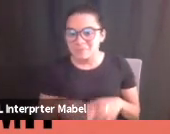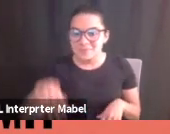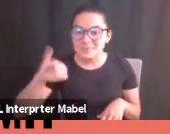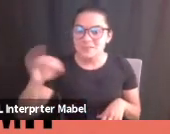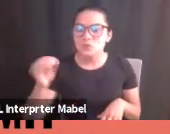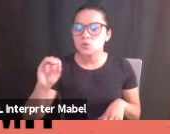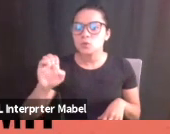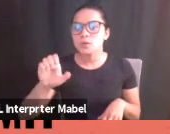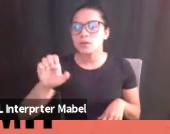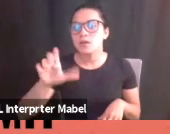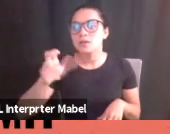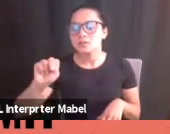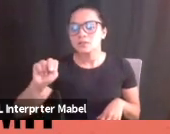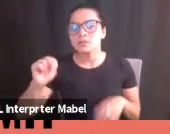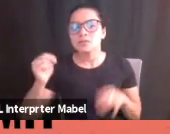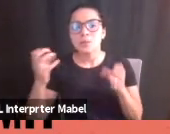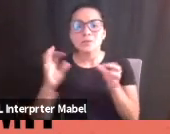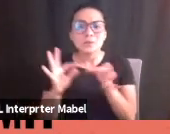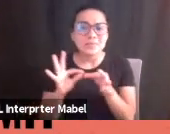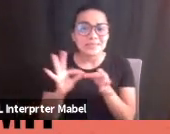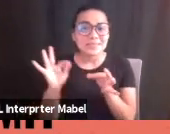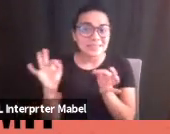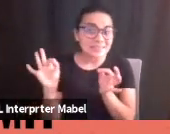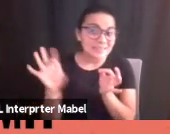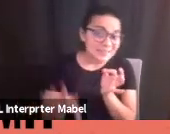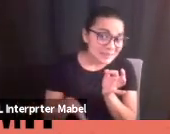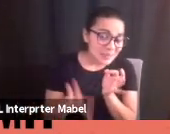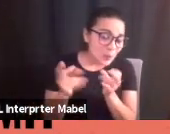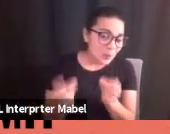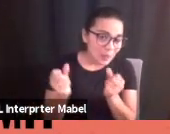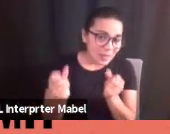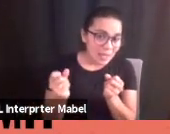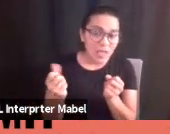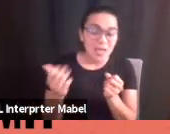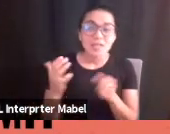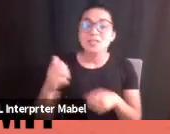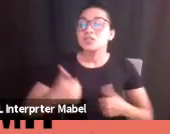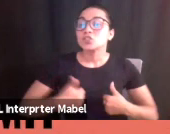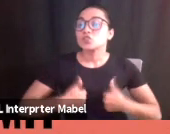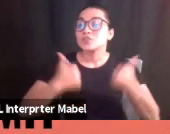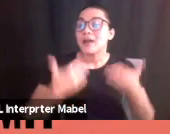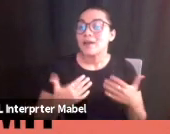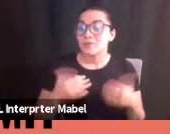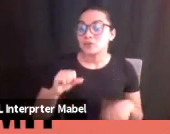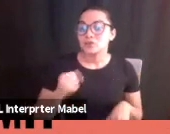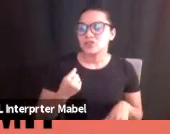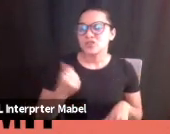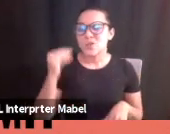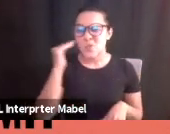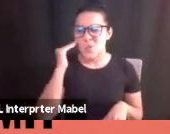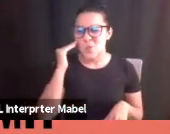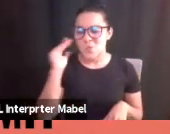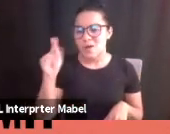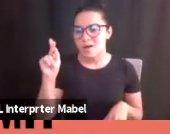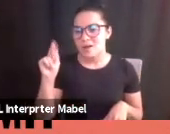make a quick plug, Survivors Know is a new organization we launched